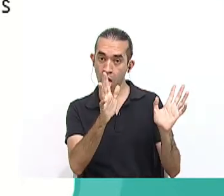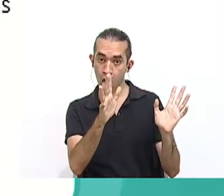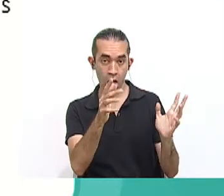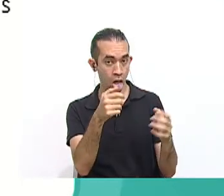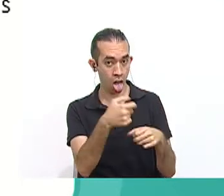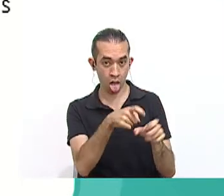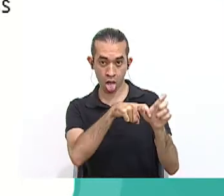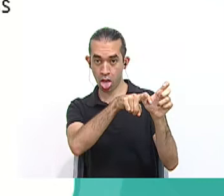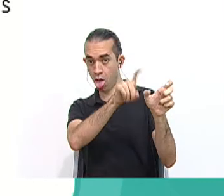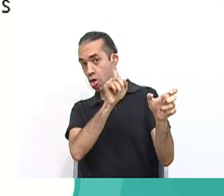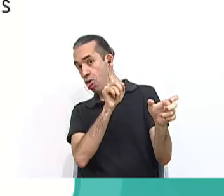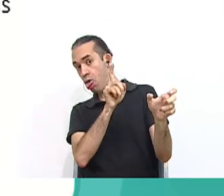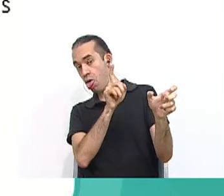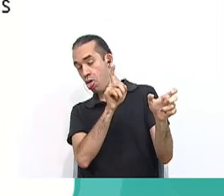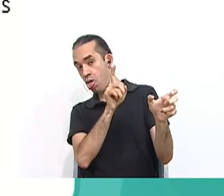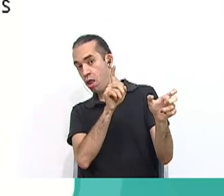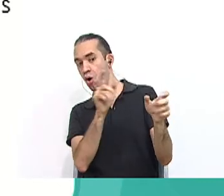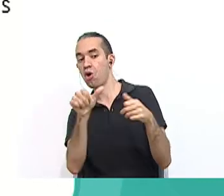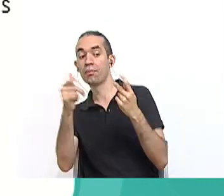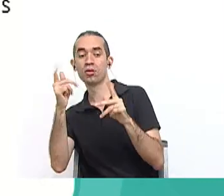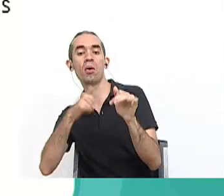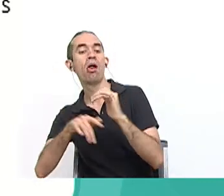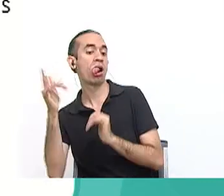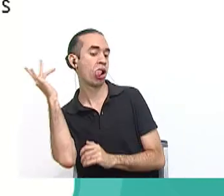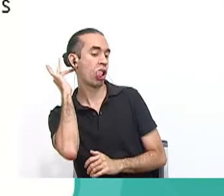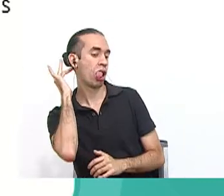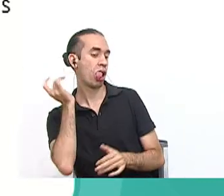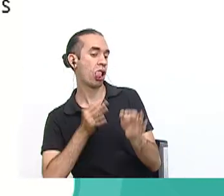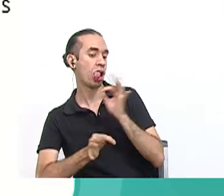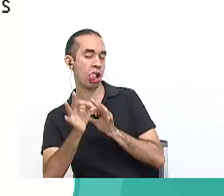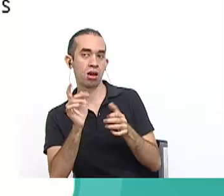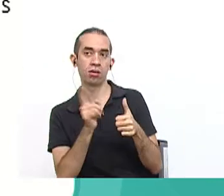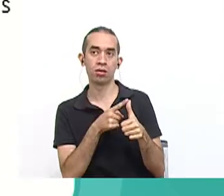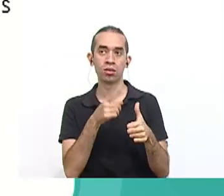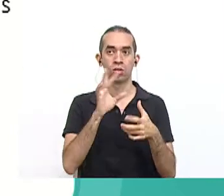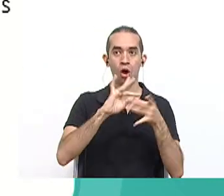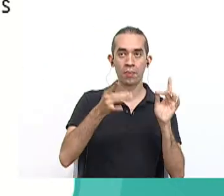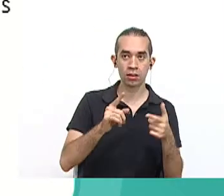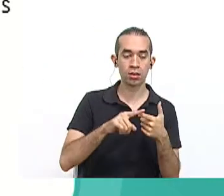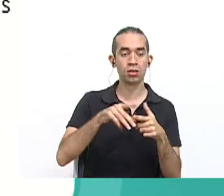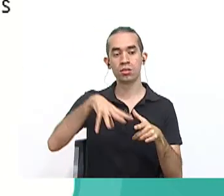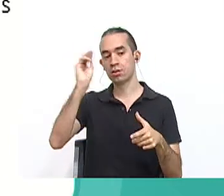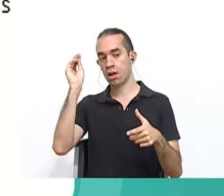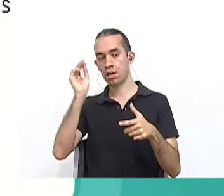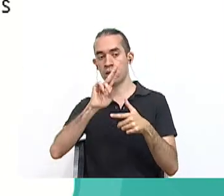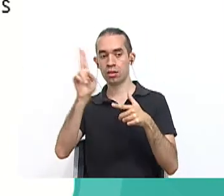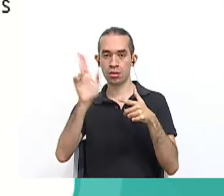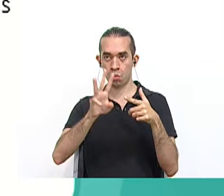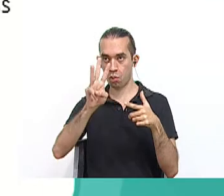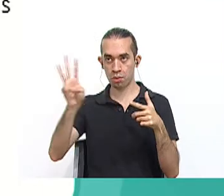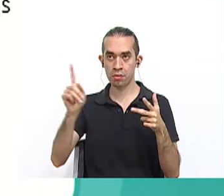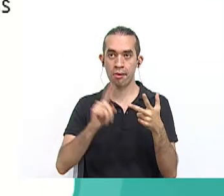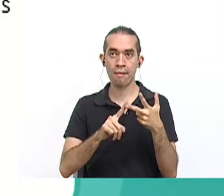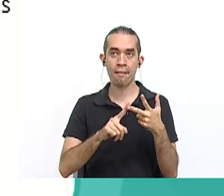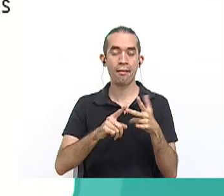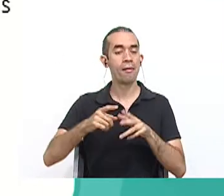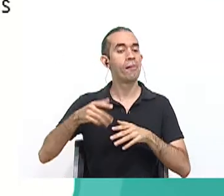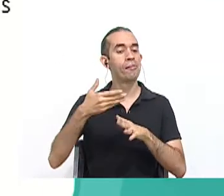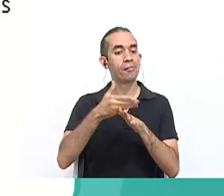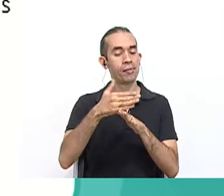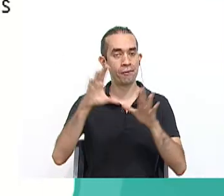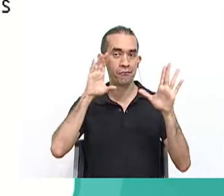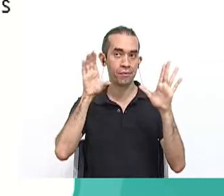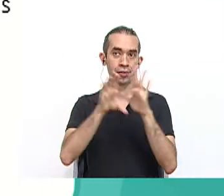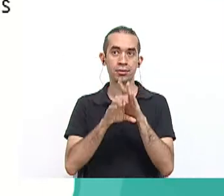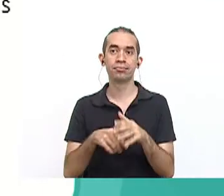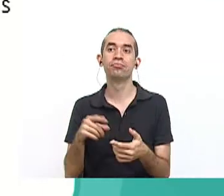posting a comment, abandoning a site, or sharing a photo. Number 2, you should make your passwords difficult to guess